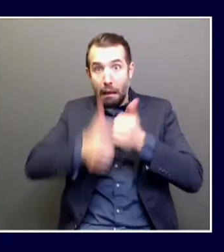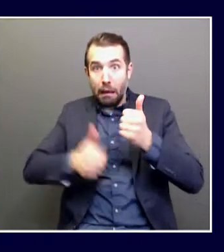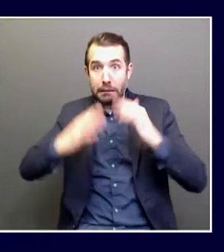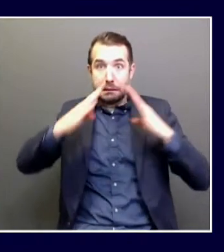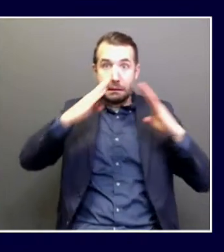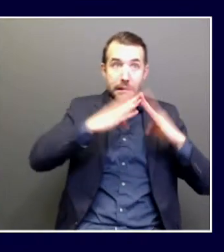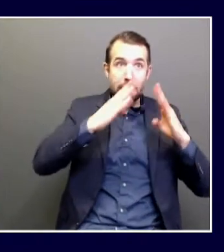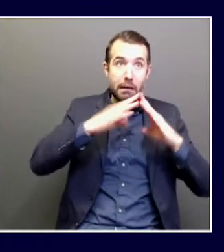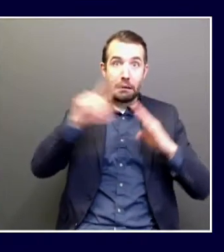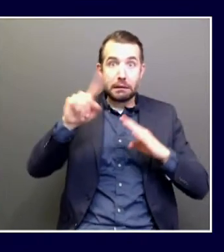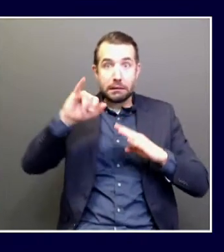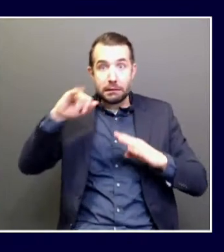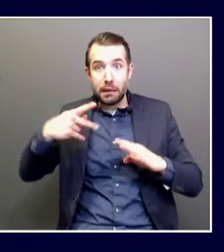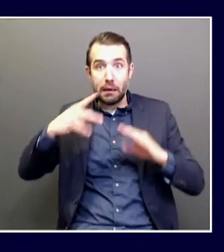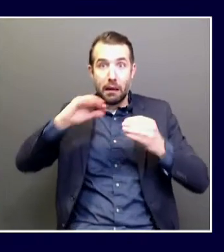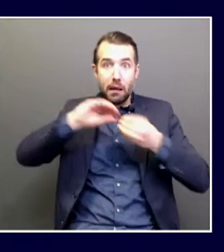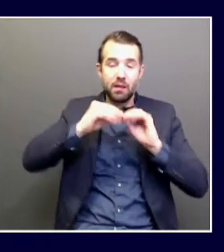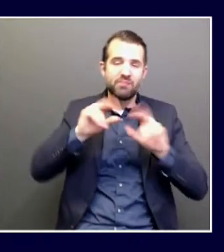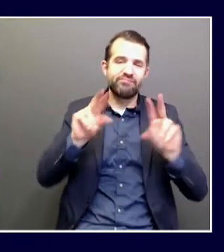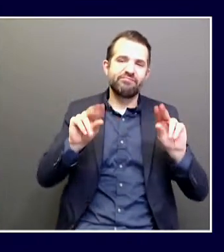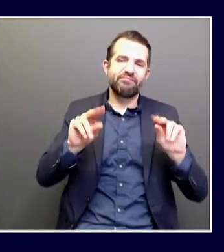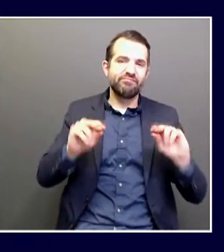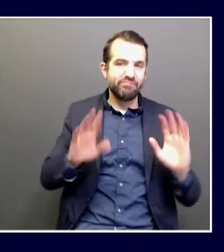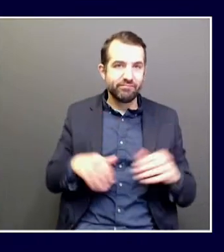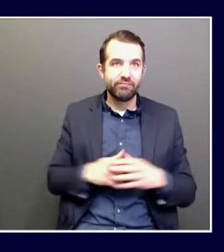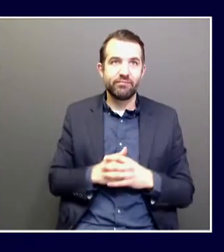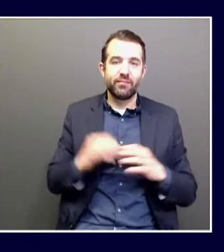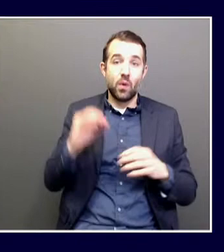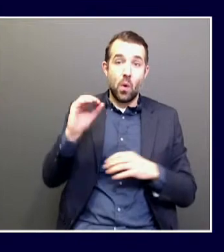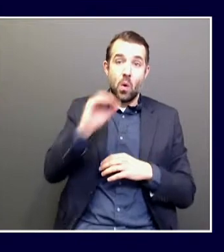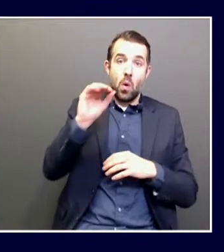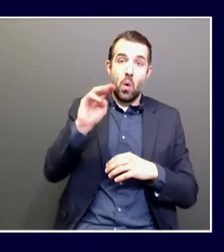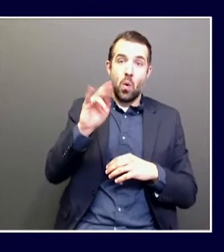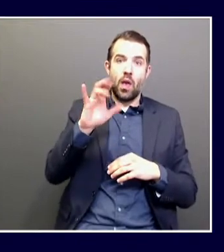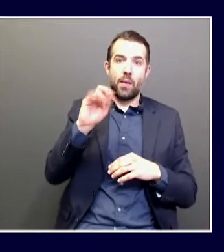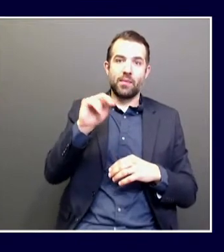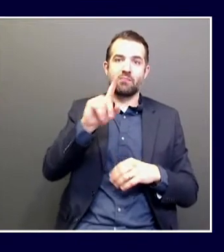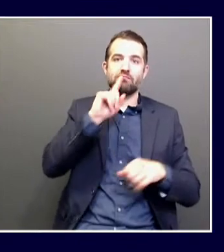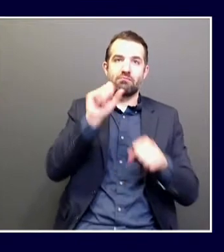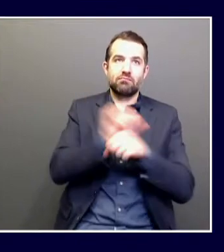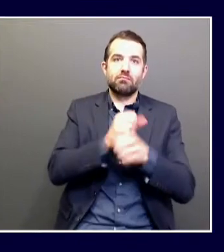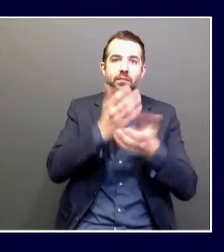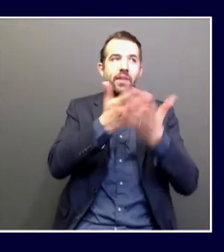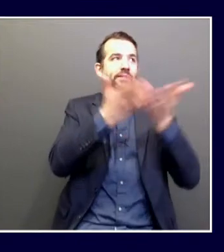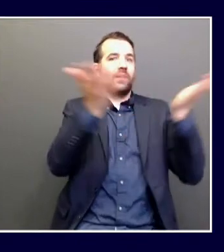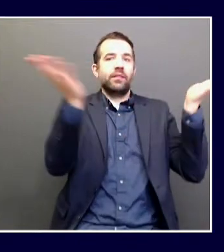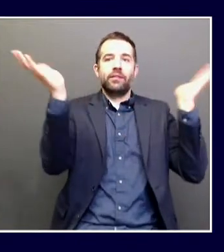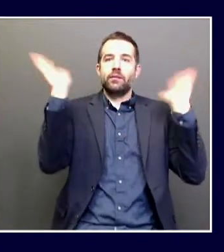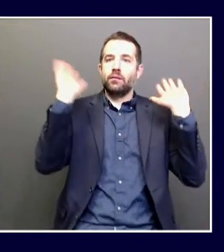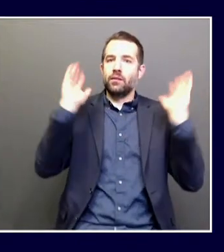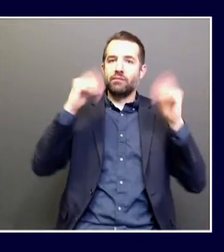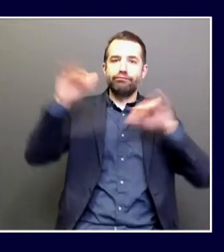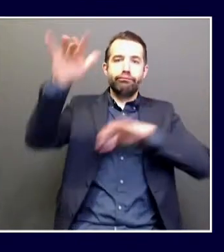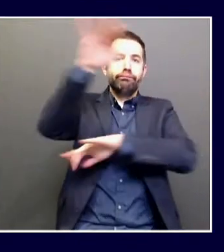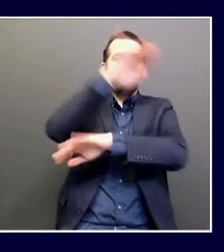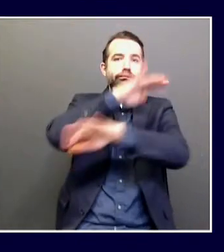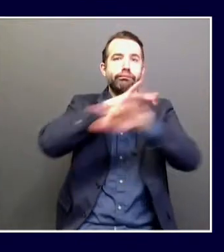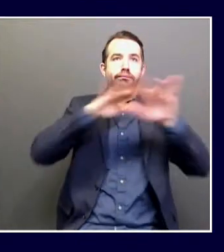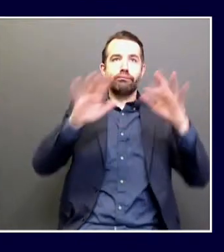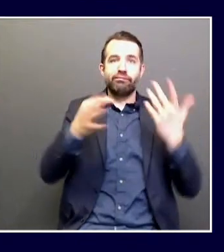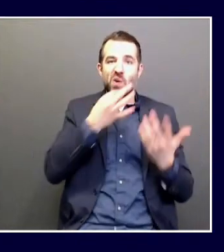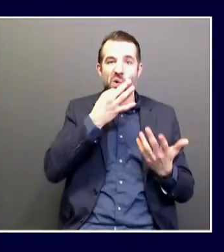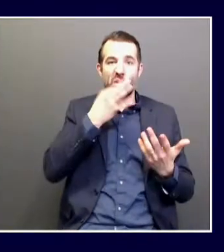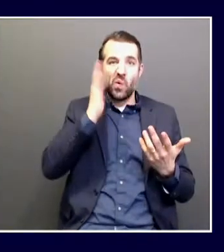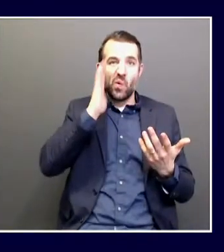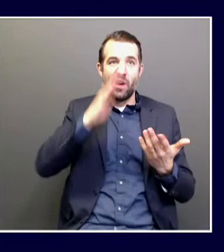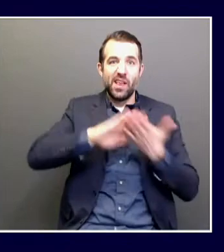know about Omicron, it's everywhere. It will be everywhere. It will soon be the dominant, if not the only variant in Maine.